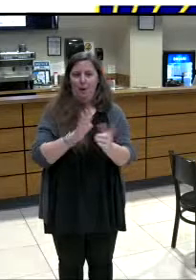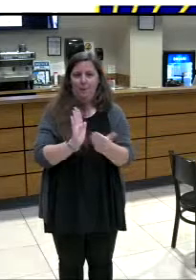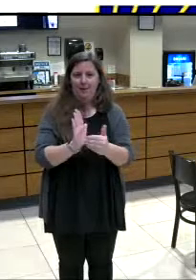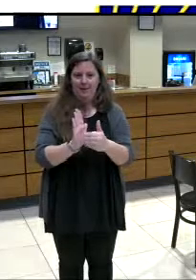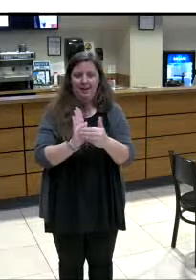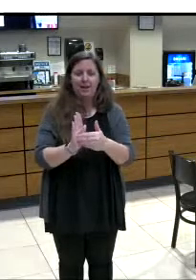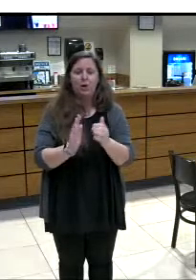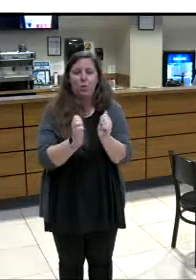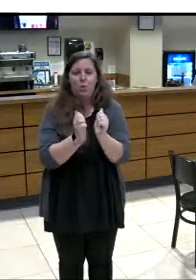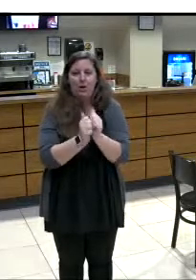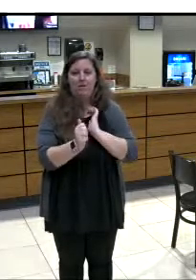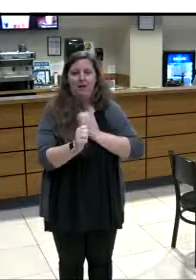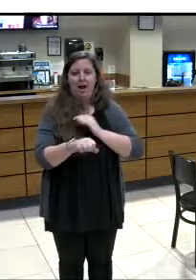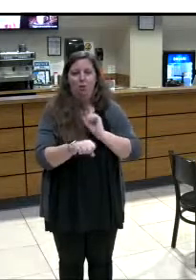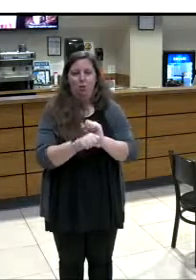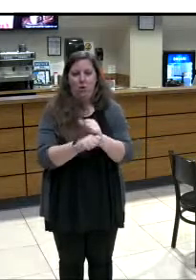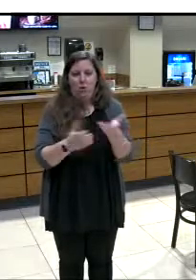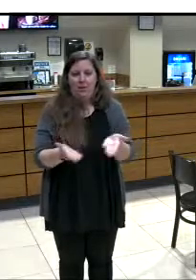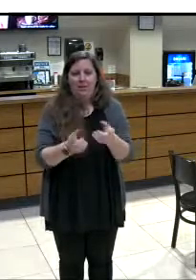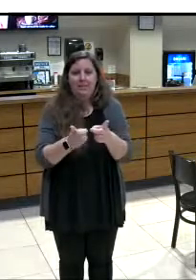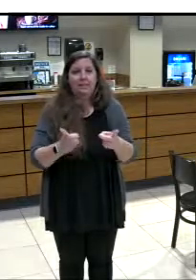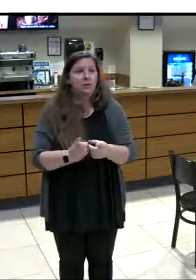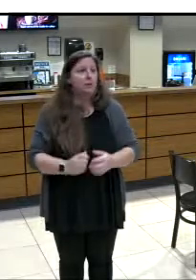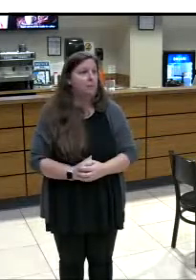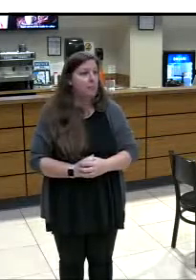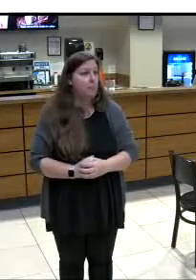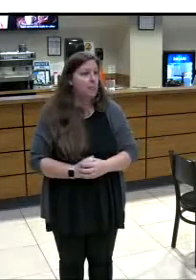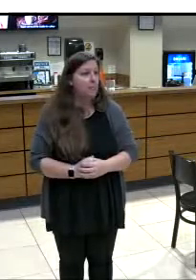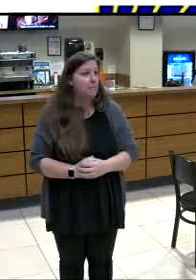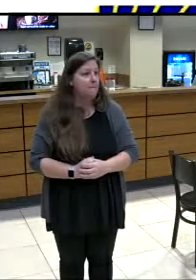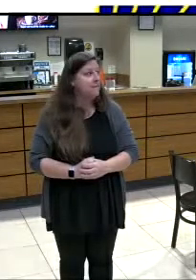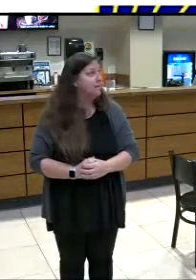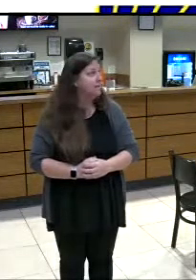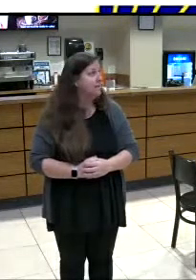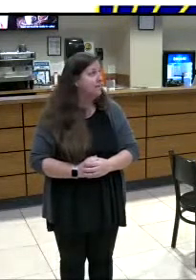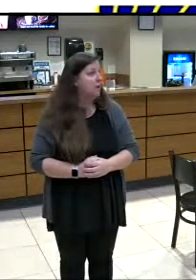So our goal for strategic, sorry, I pointed at the wrong computer.